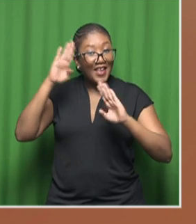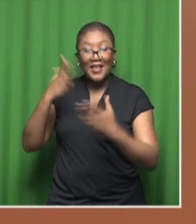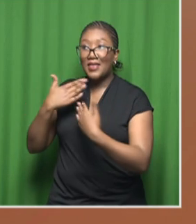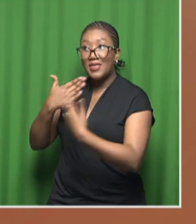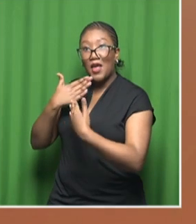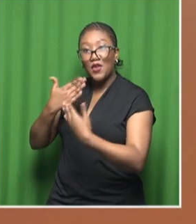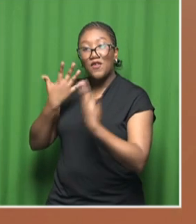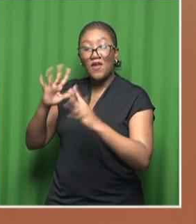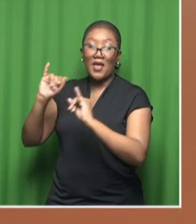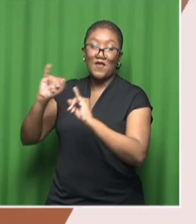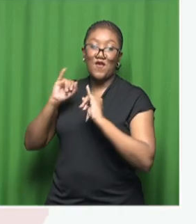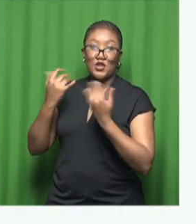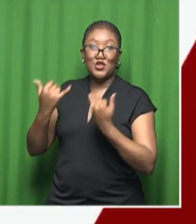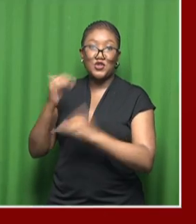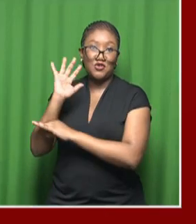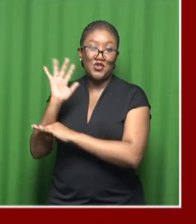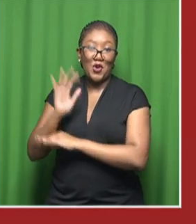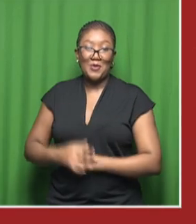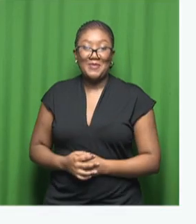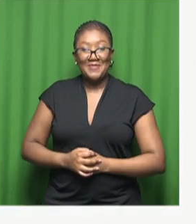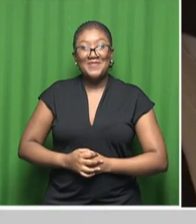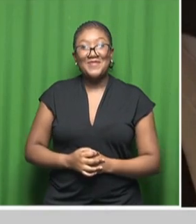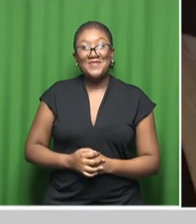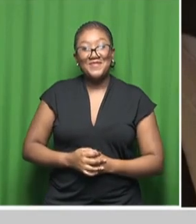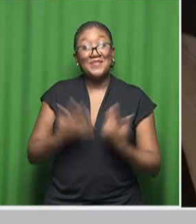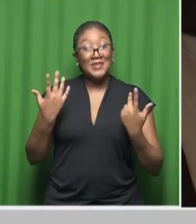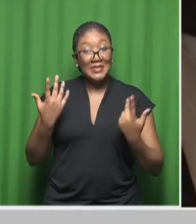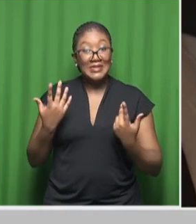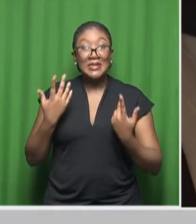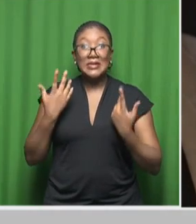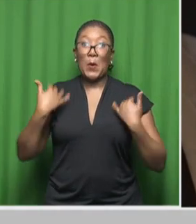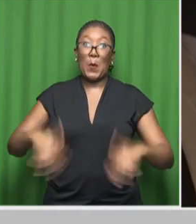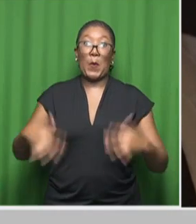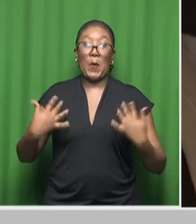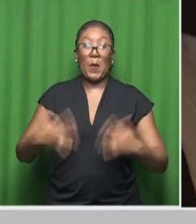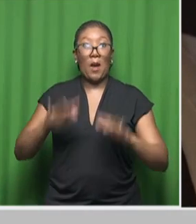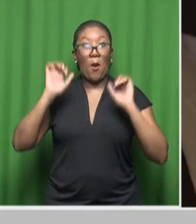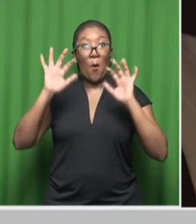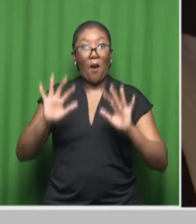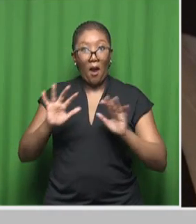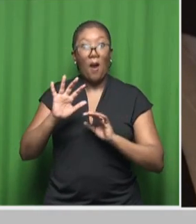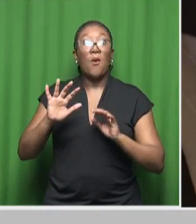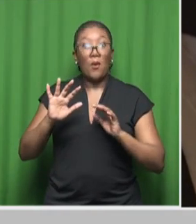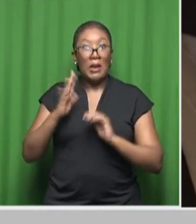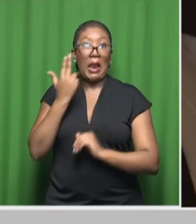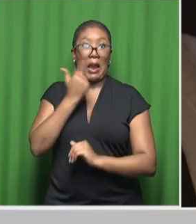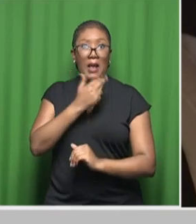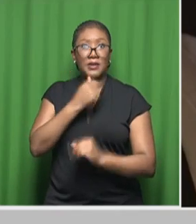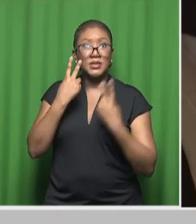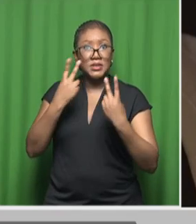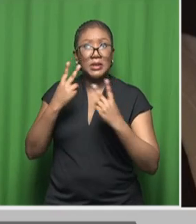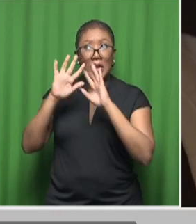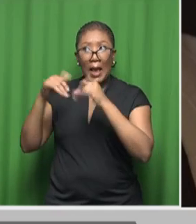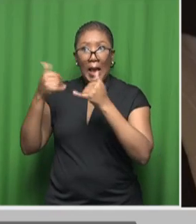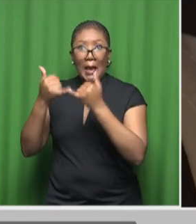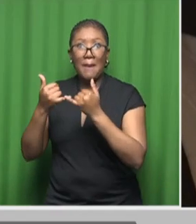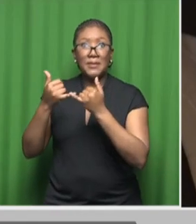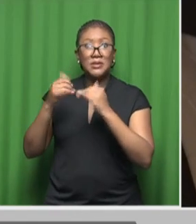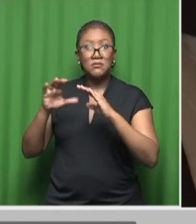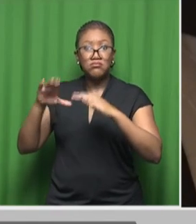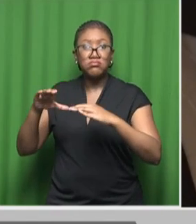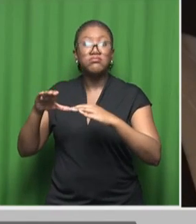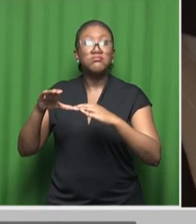for inviting me to the show. It's an absolute pleasure. I think this is the coolest thing that a brand and a company can actually do for